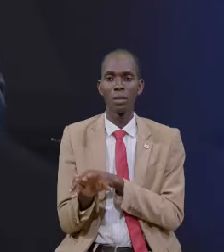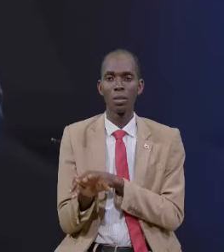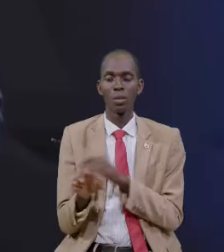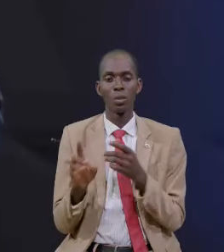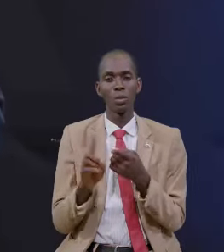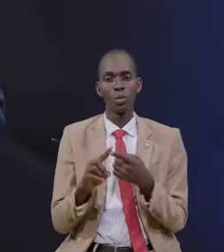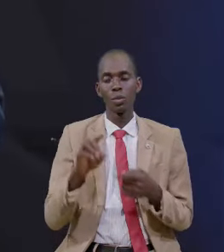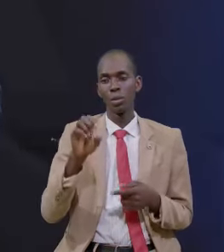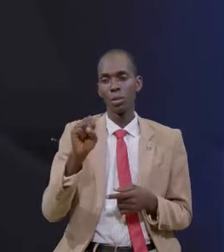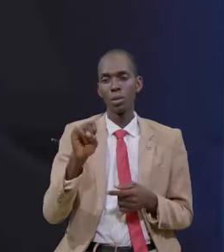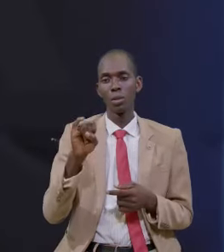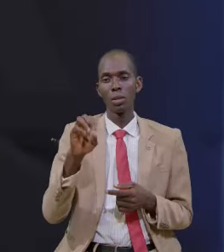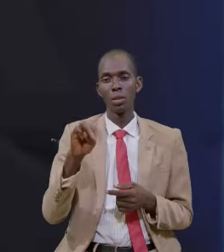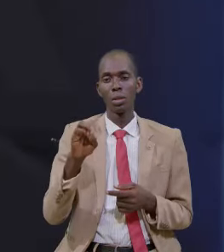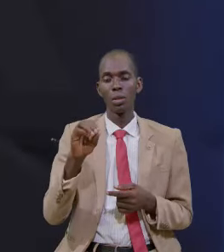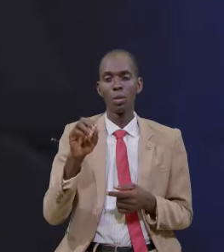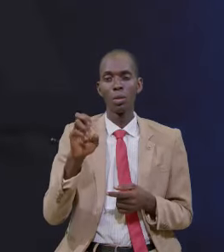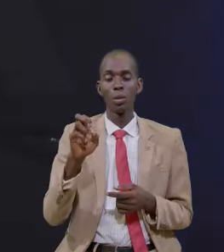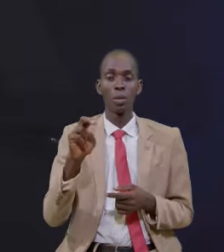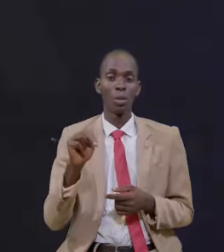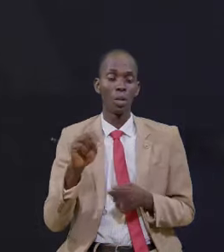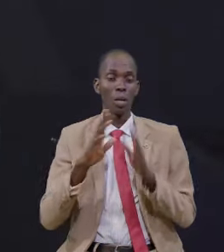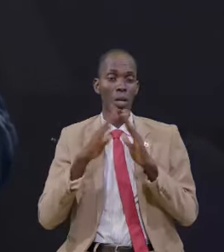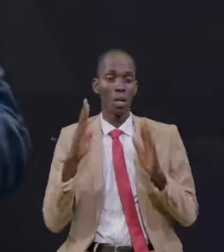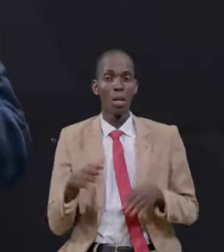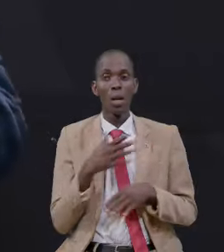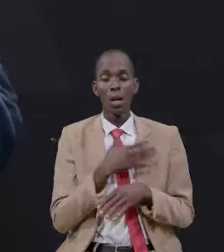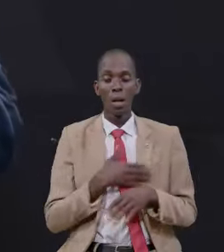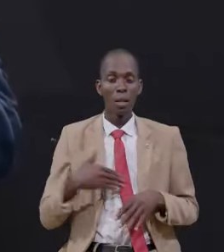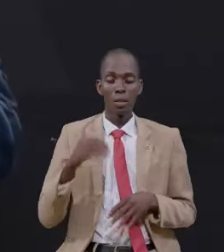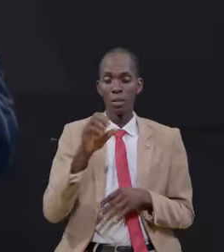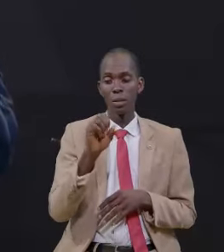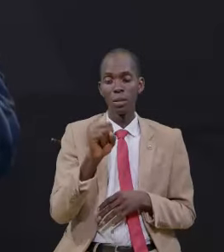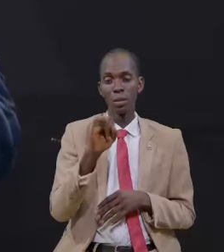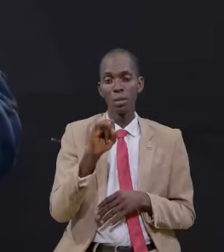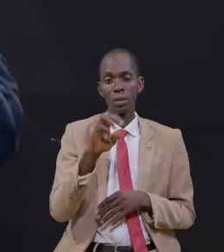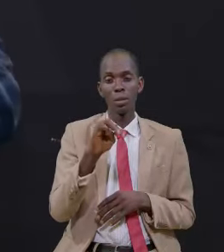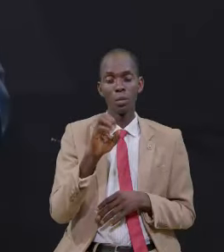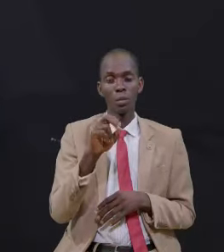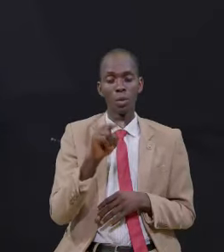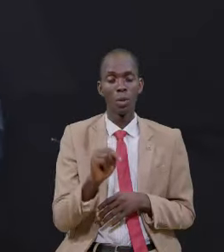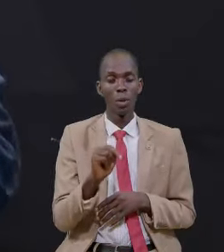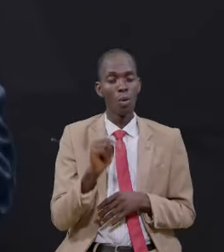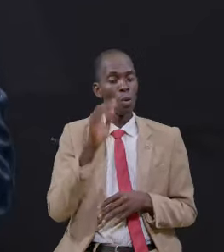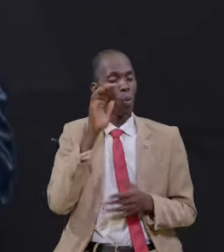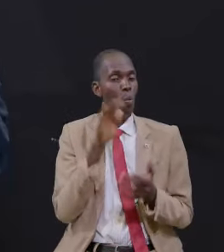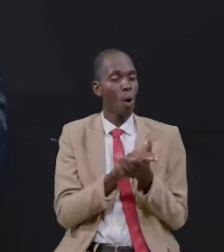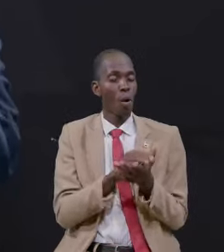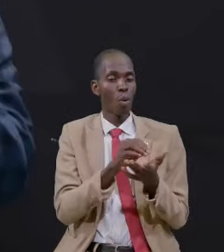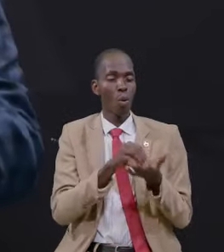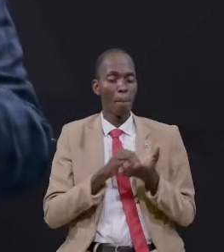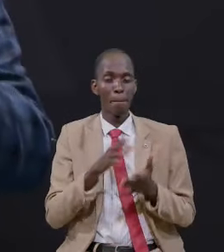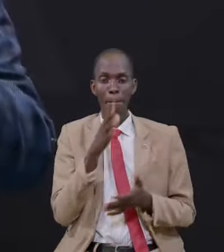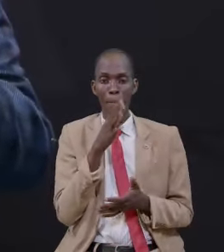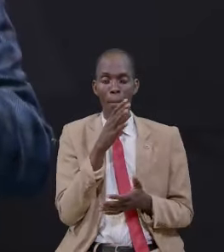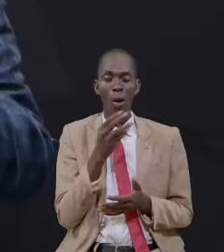Simon's house. And Simon's wife's mother was taken